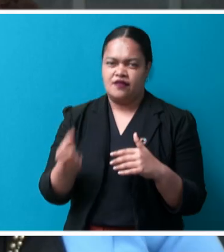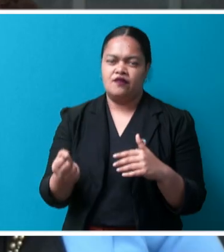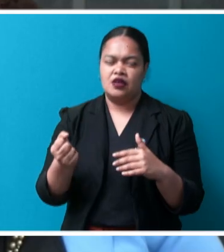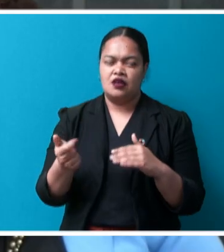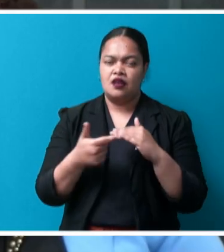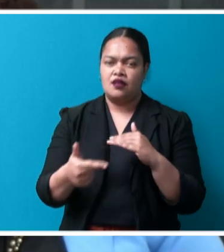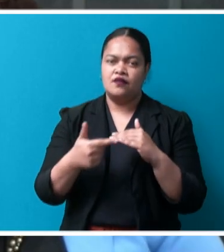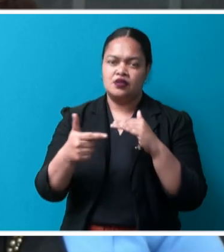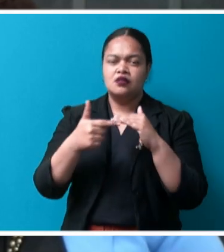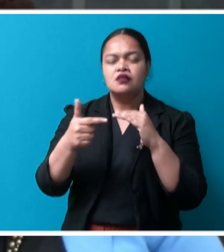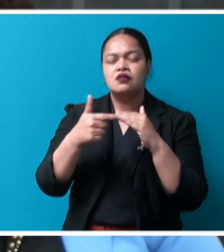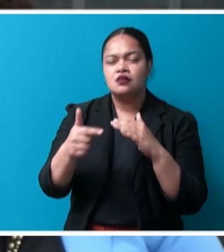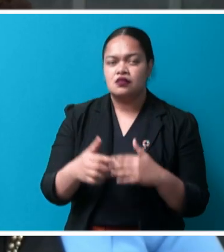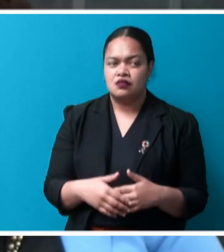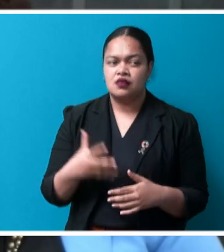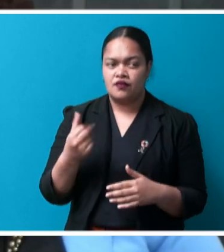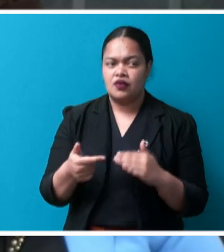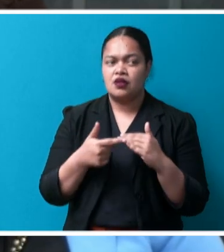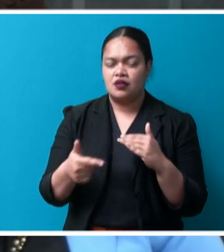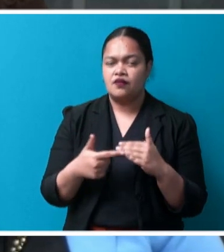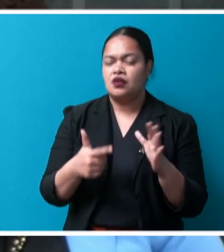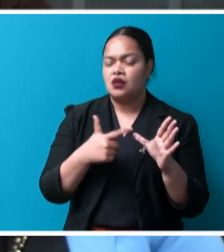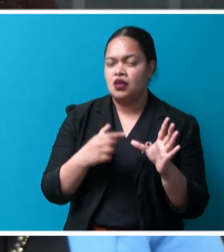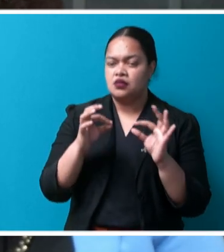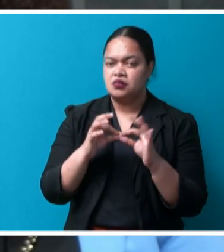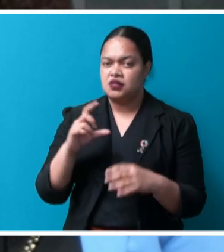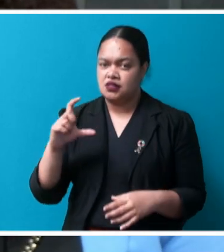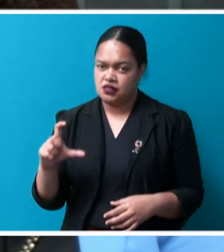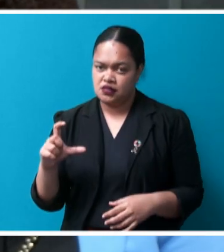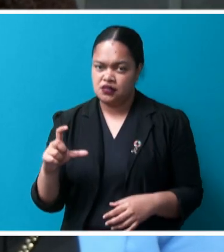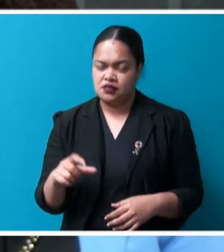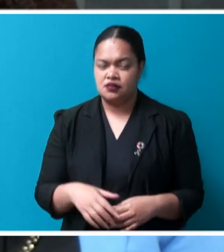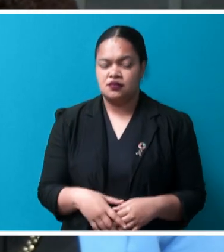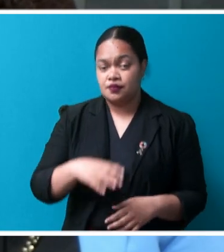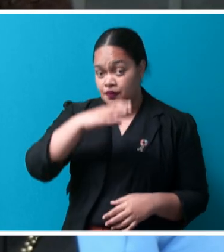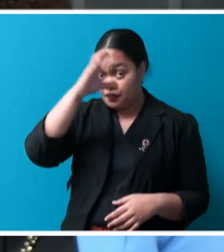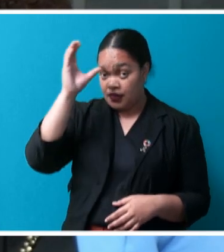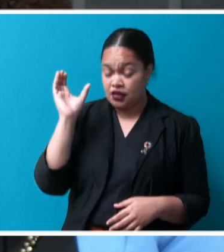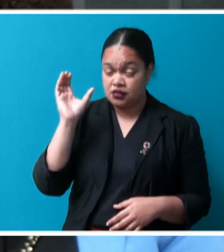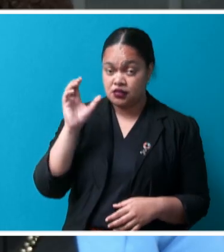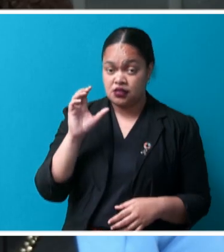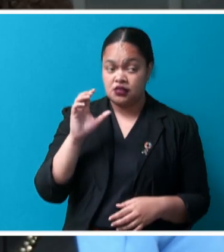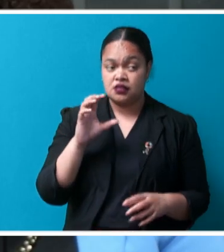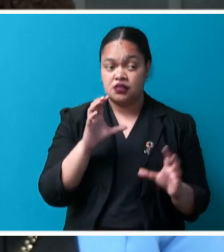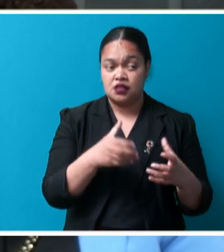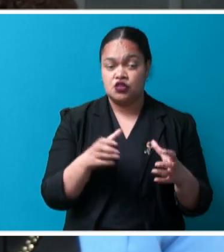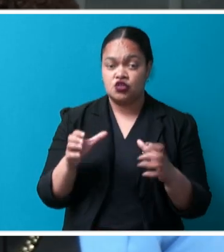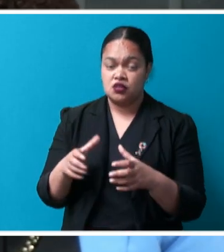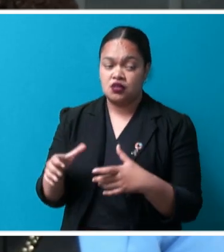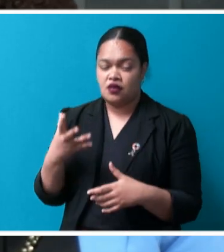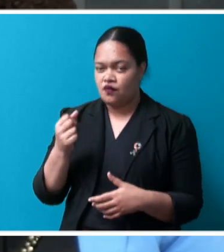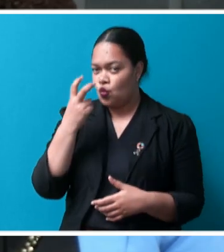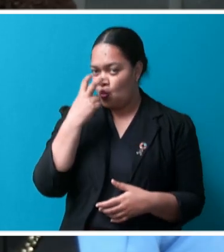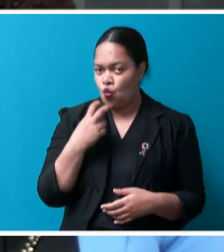there's level A, B, and C, and the nursing stations, there's the old model, which is